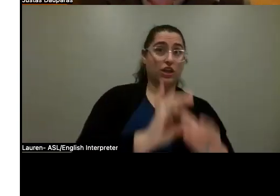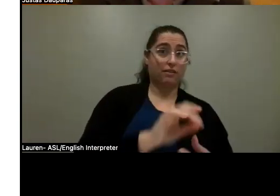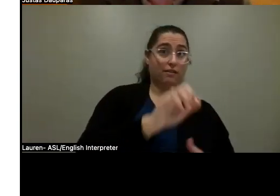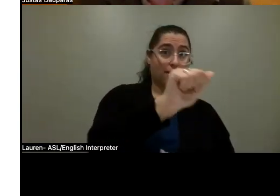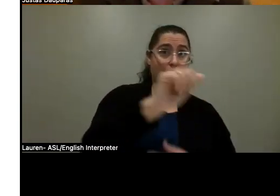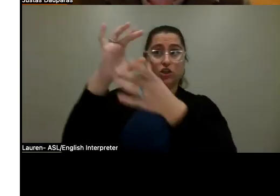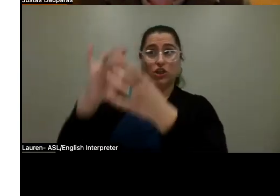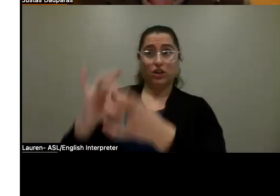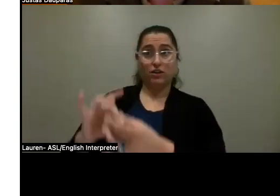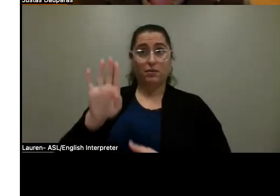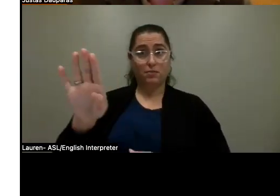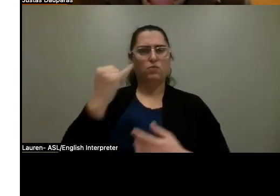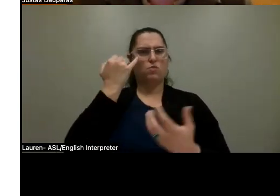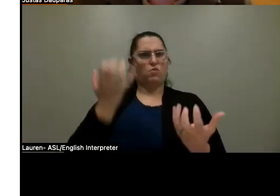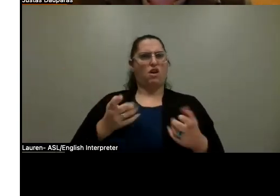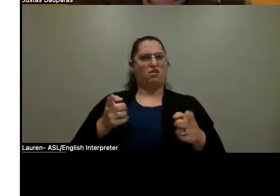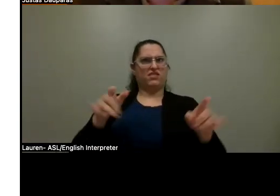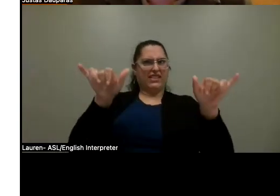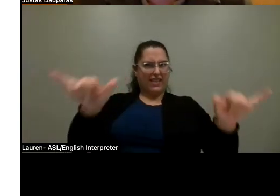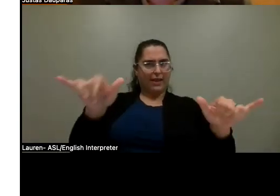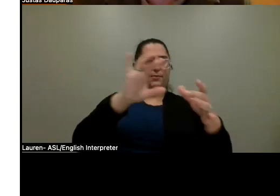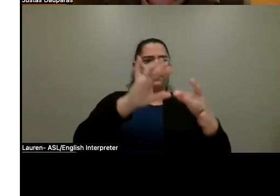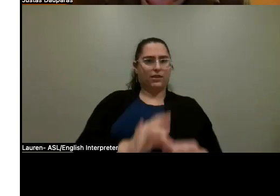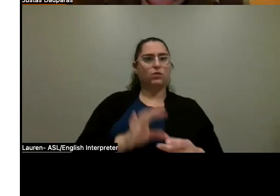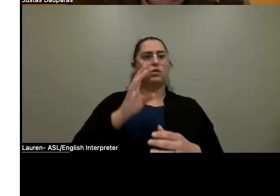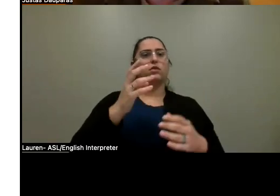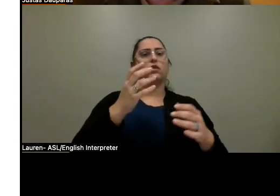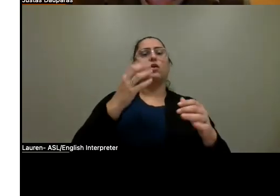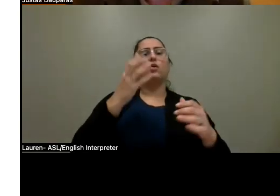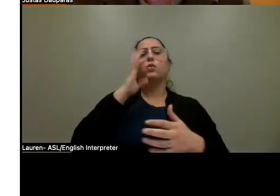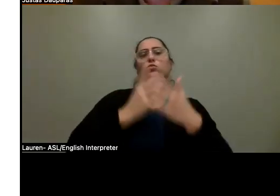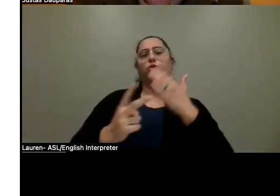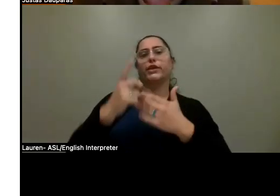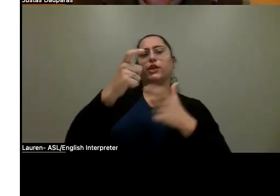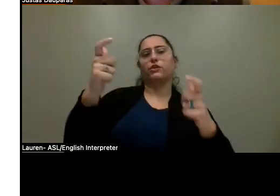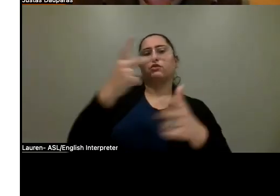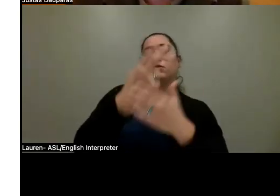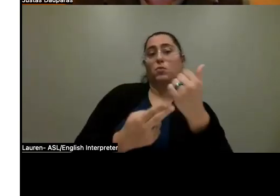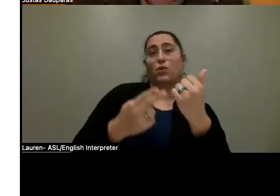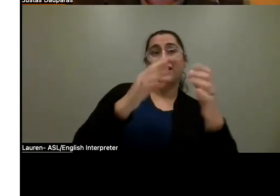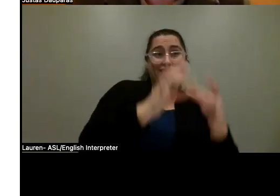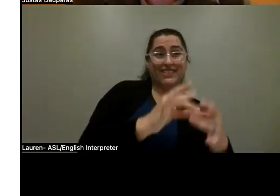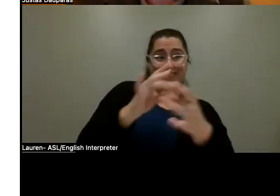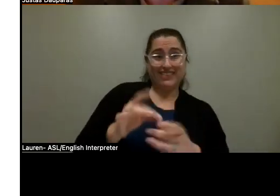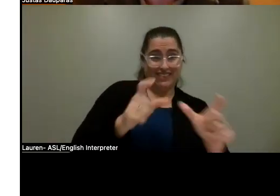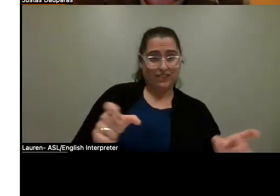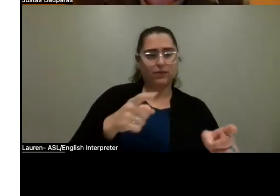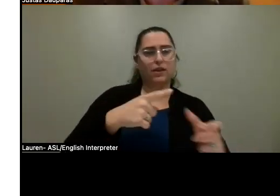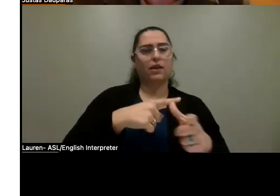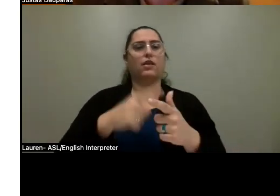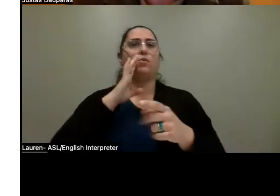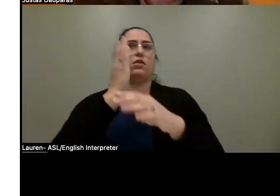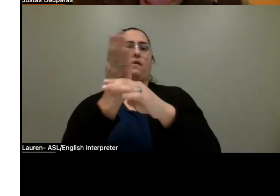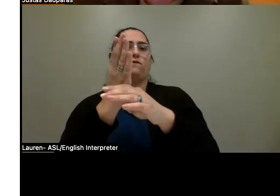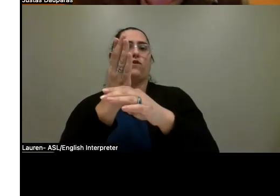B are exactly the same sequence. So I can predict the largest for both of the sequences, and then average them out to get this average blue distribution